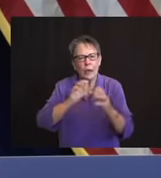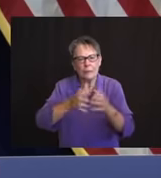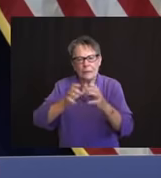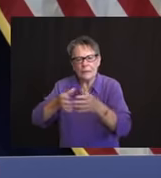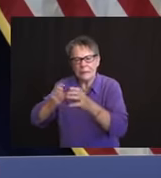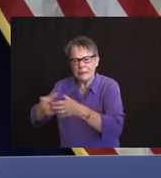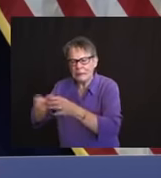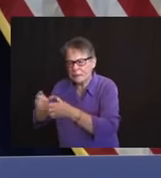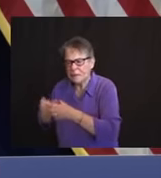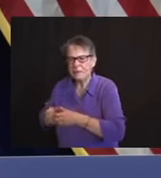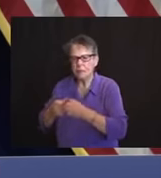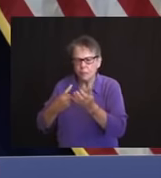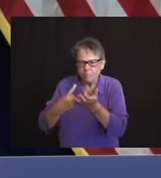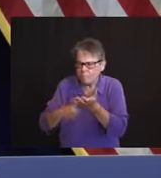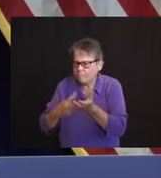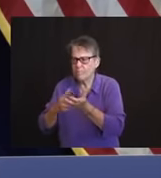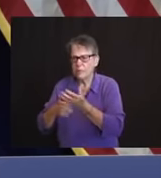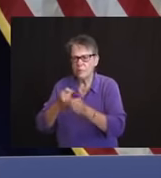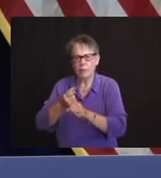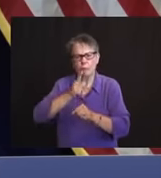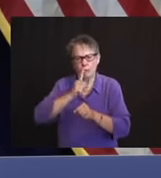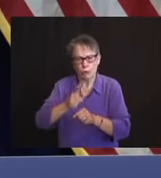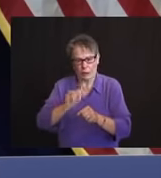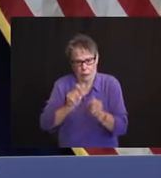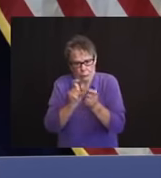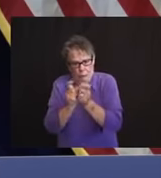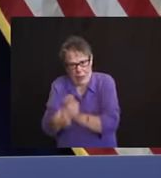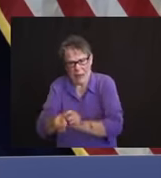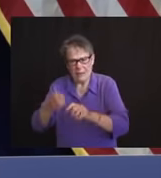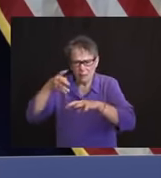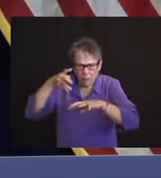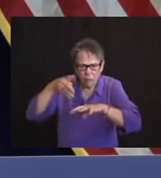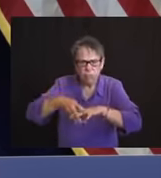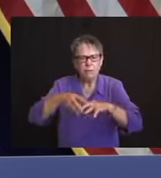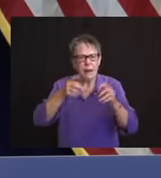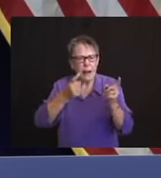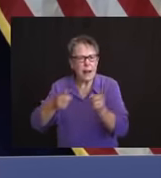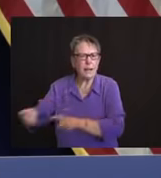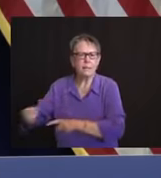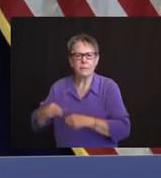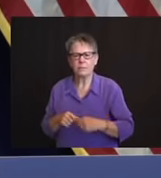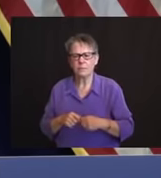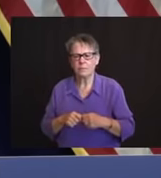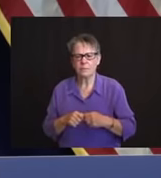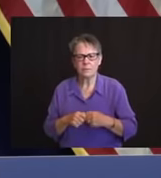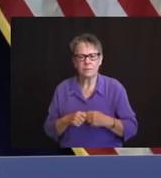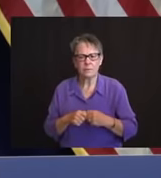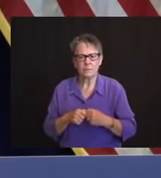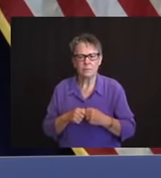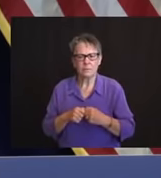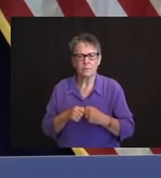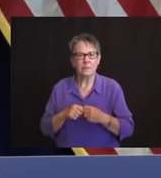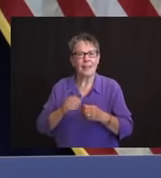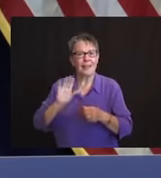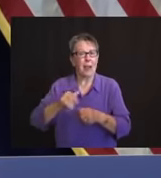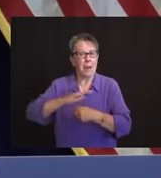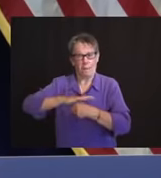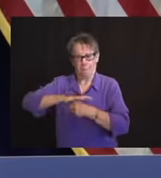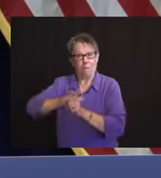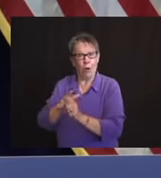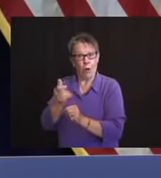City. Before the COVID-19 pandemic, Atlantic City was making great progress in diversifying